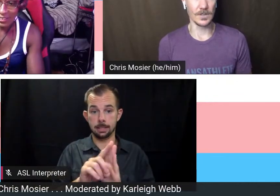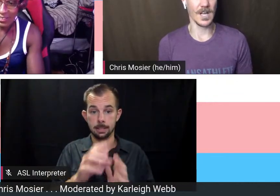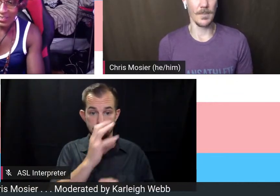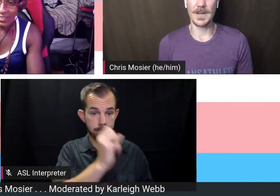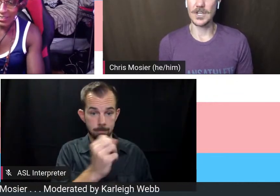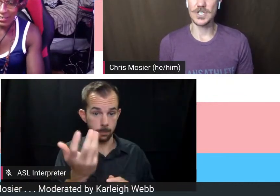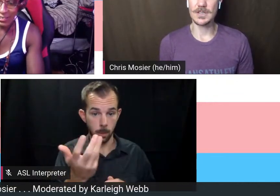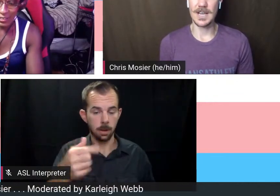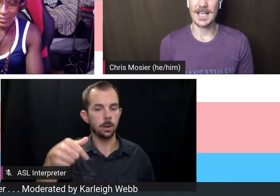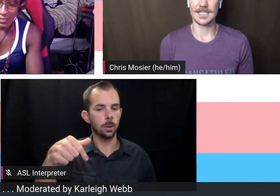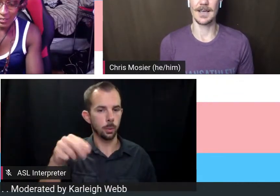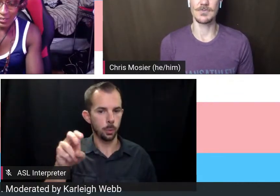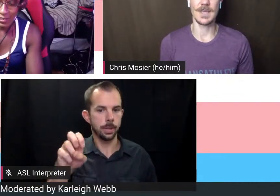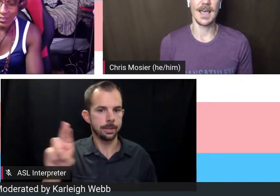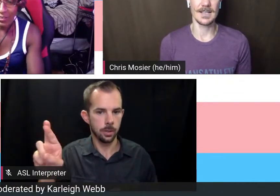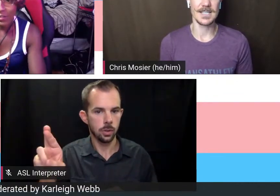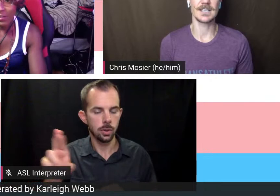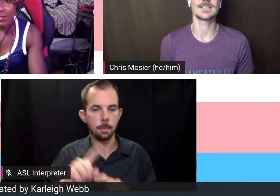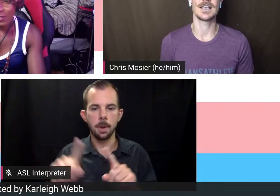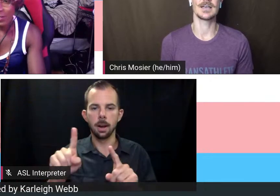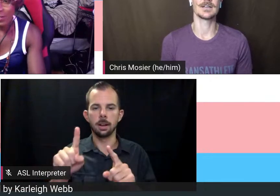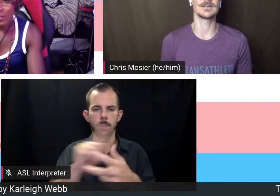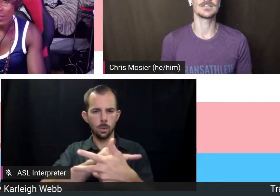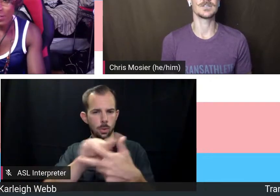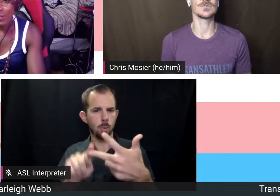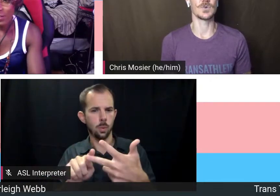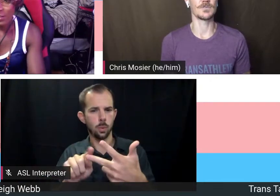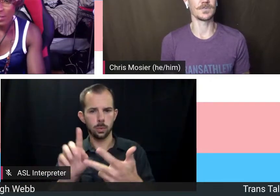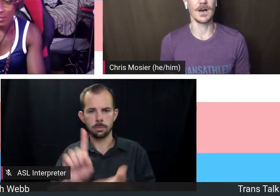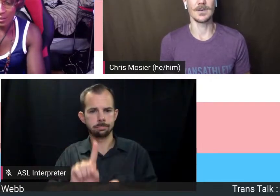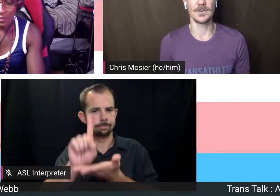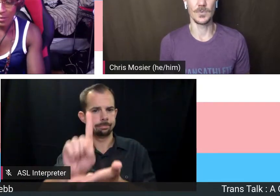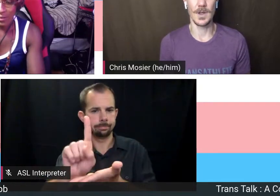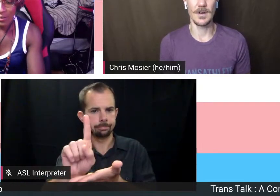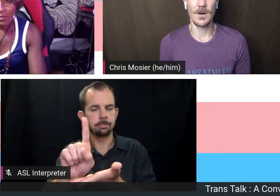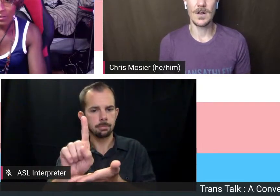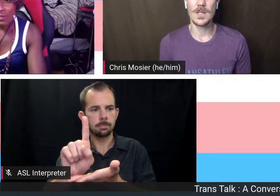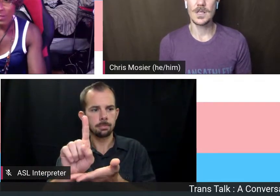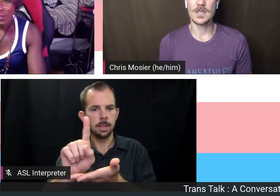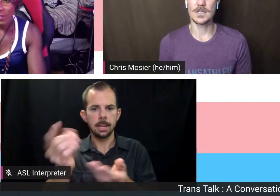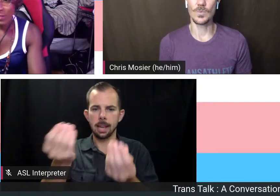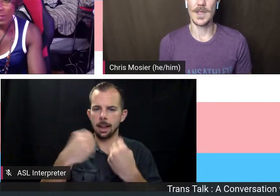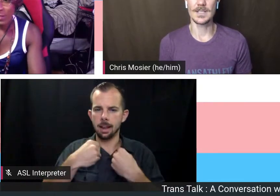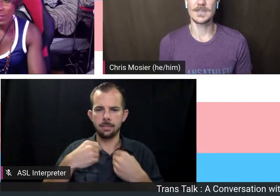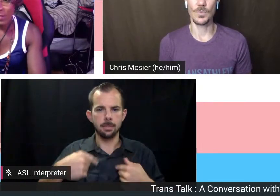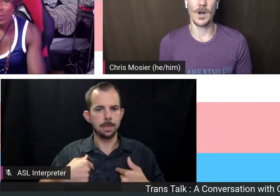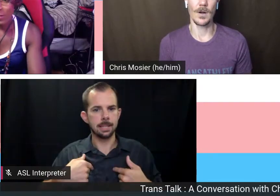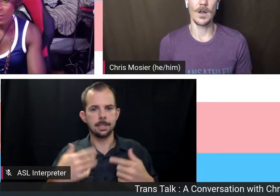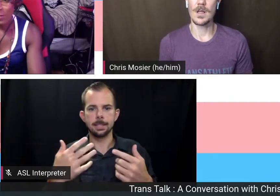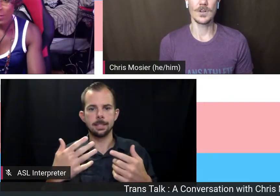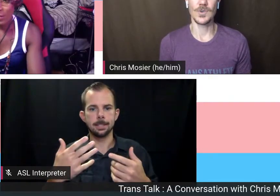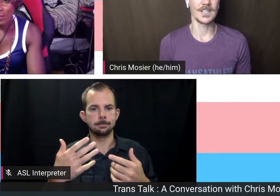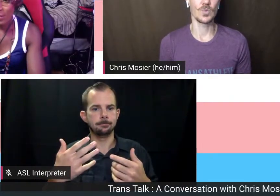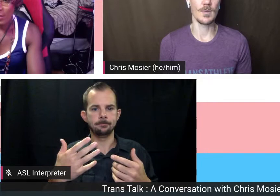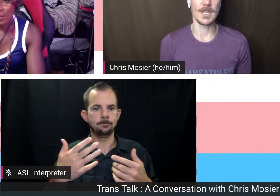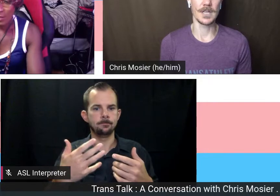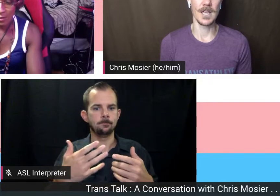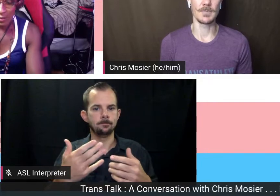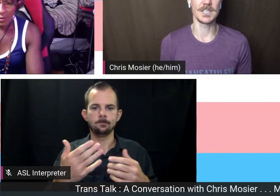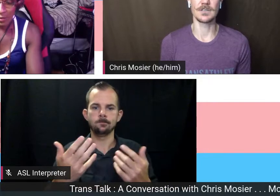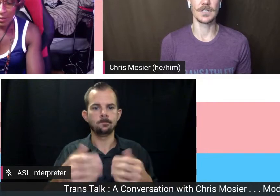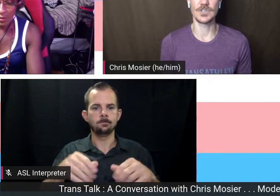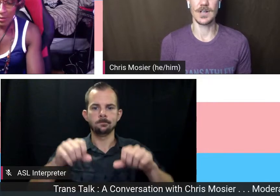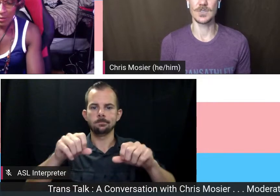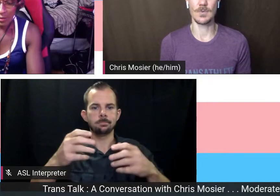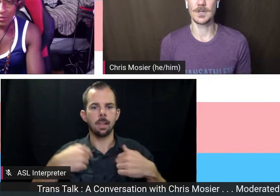a real combination that has allowed me access and to sort of fly under the radar in ways where trans women,